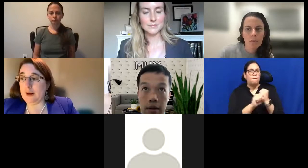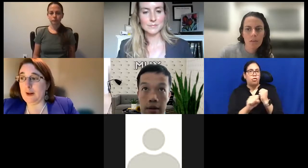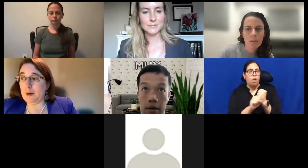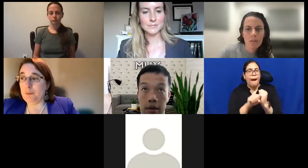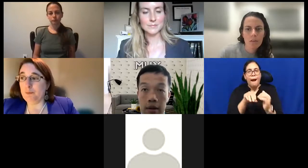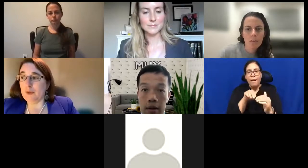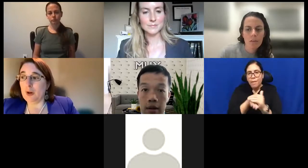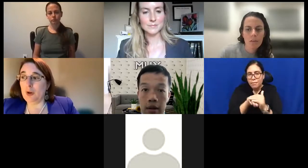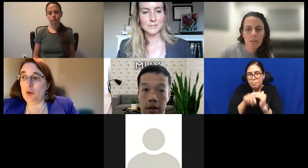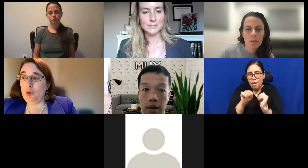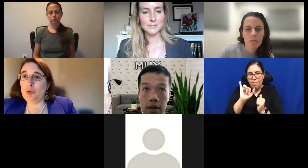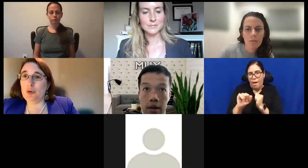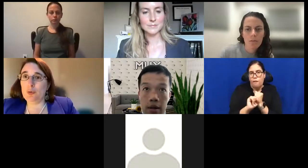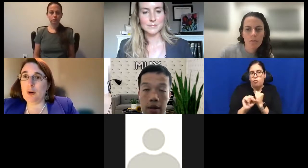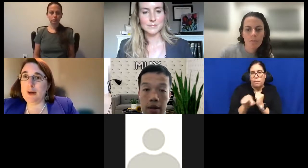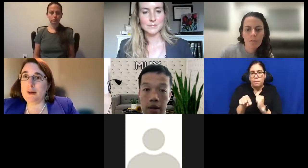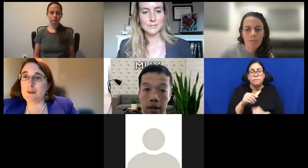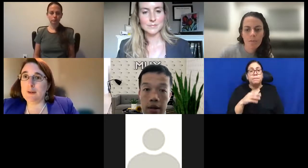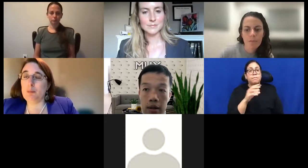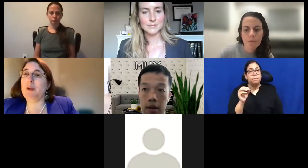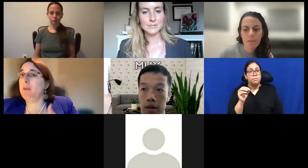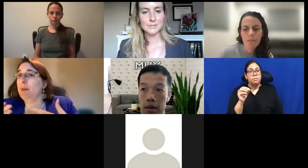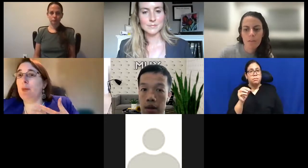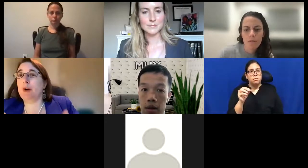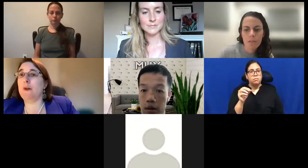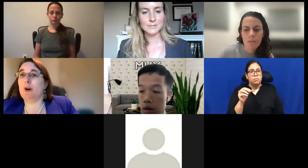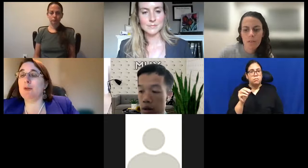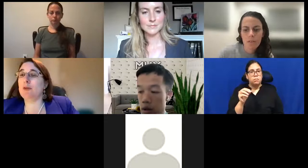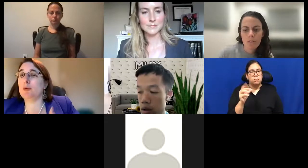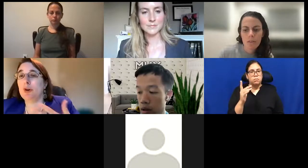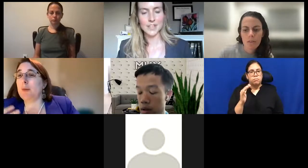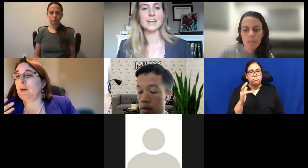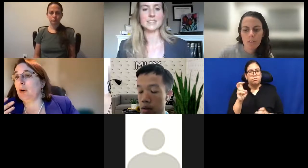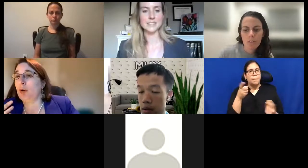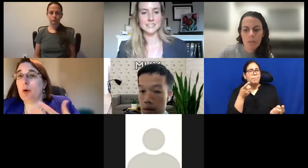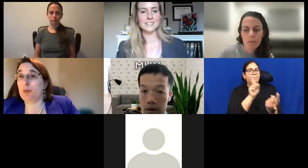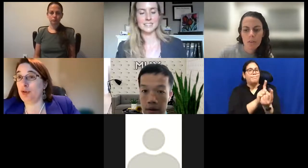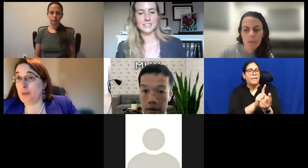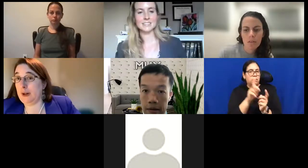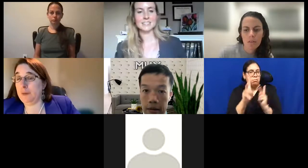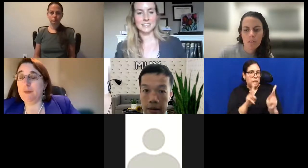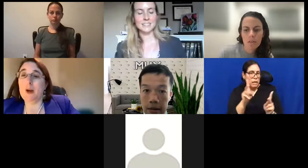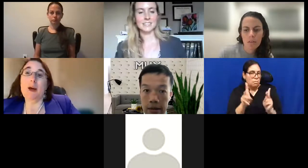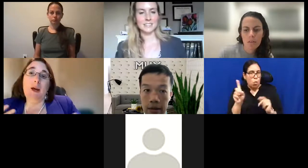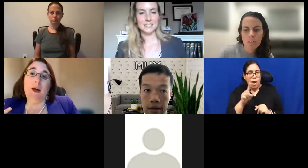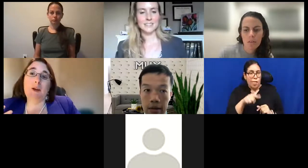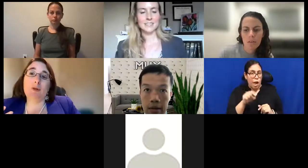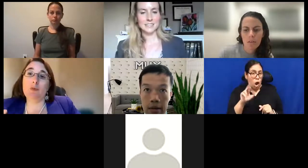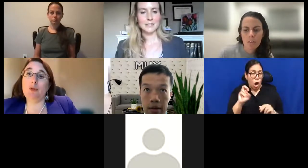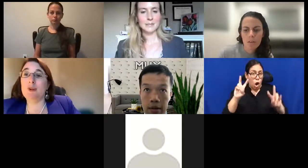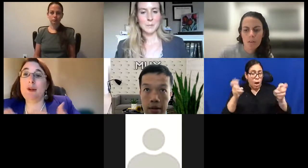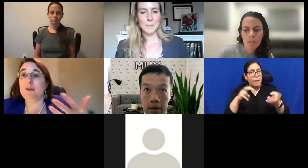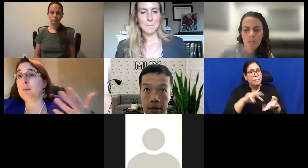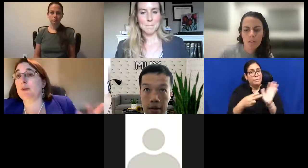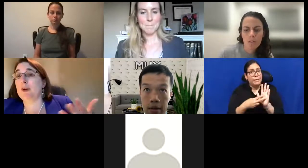think using the right, meet people where they are. So we'll talk about home ownership, right? And so